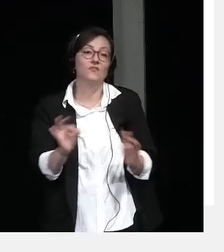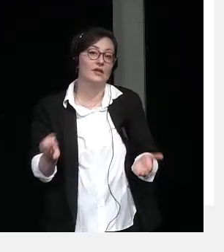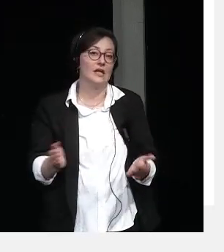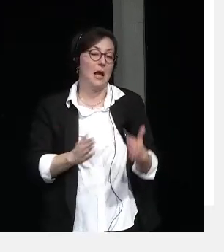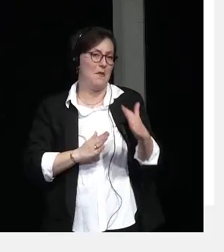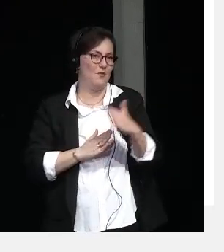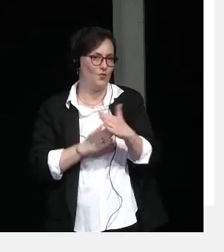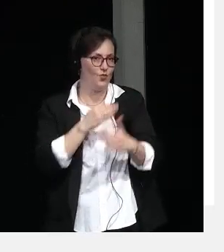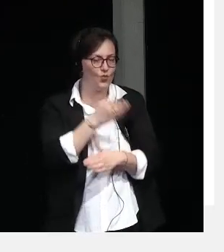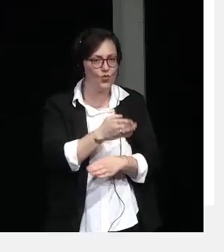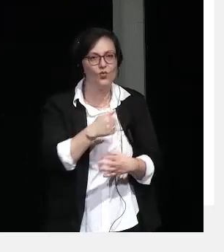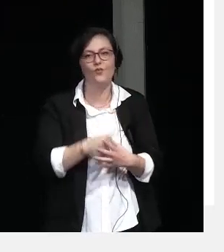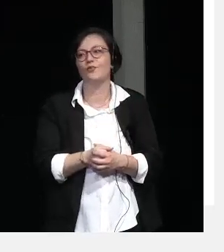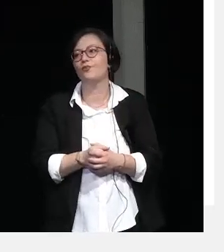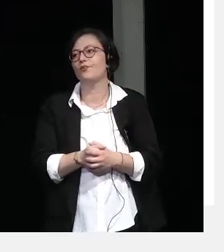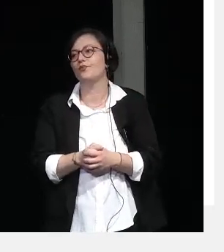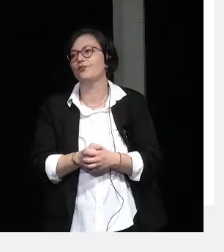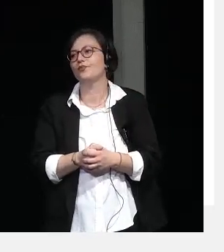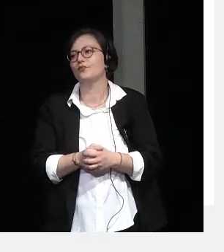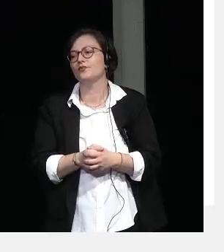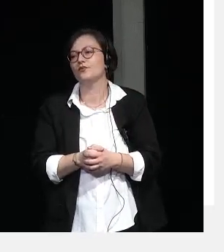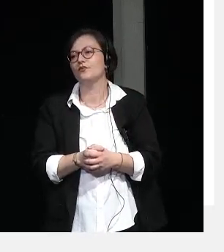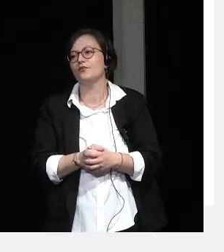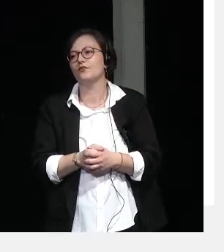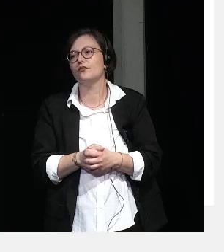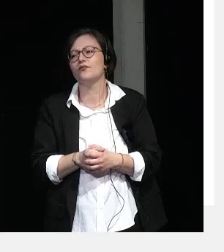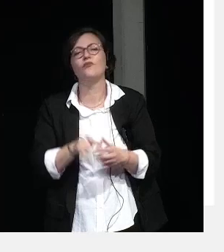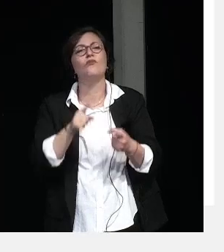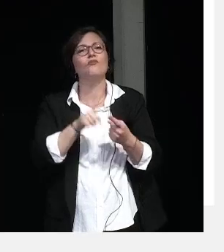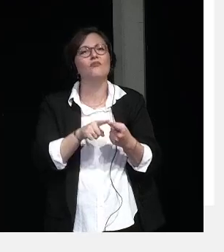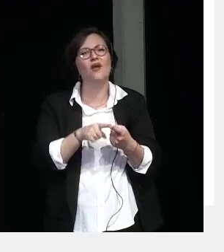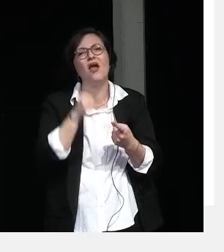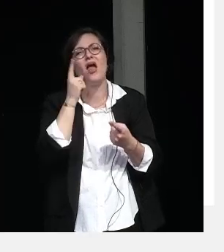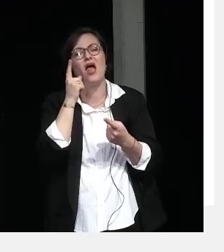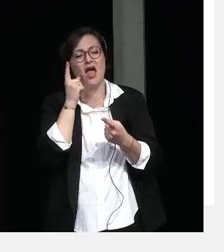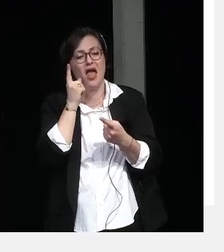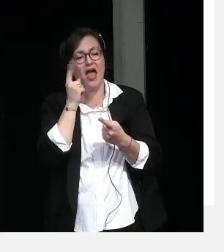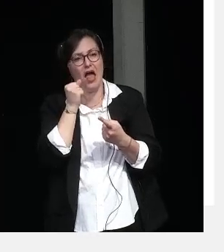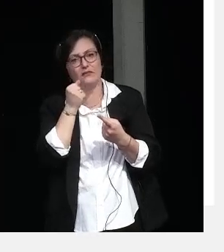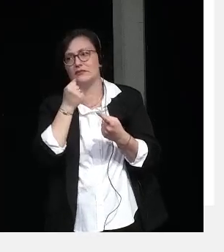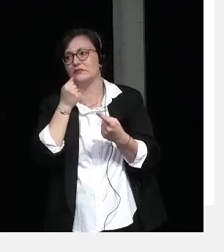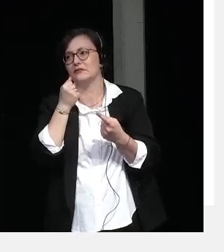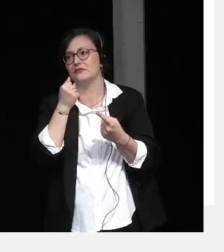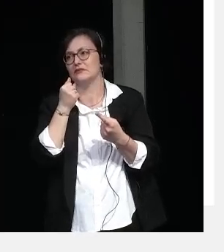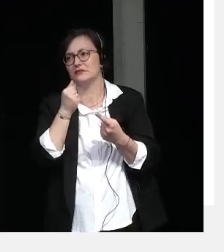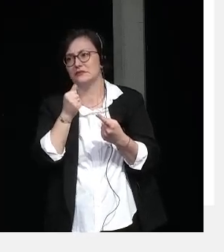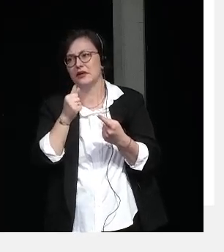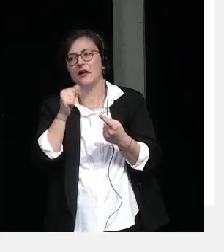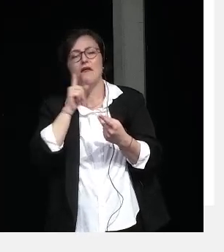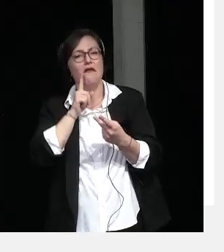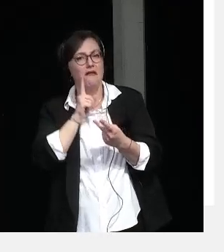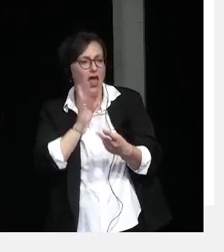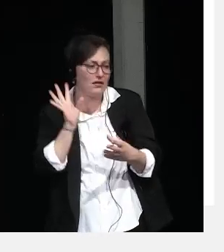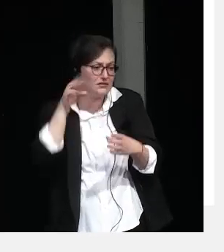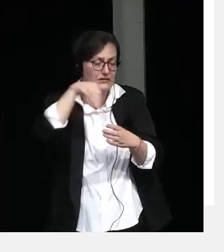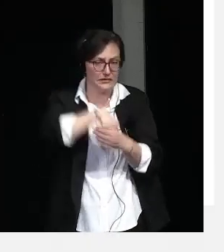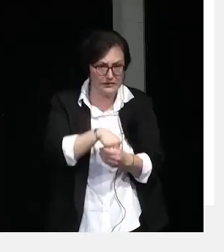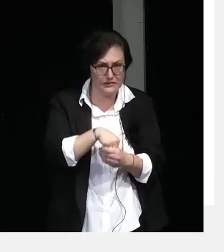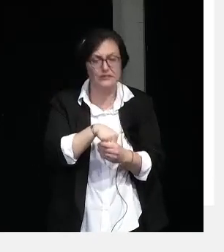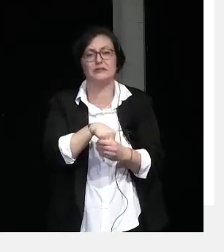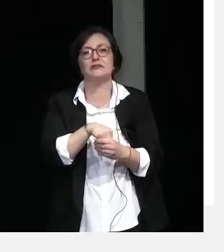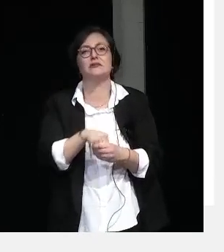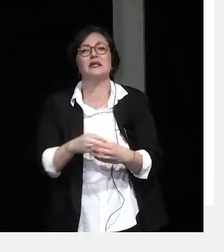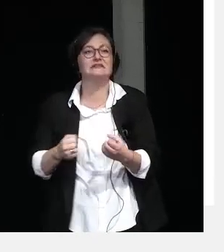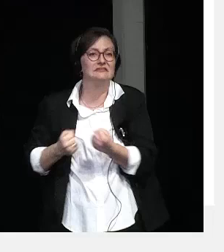Galileos, Prodromos Monastiridis, and Maria Rodokalaki for the whole support of the production,